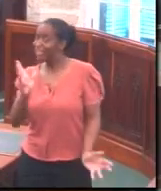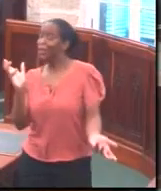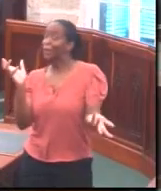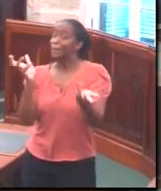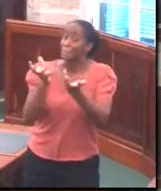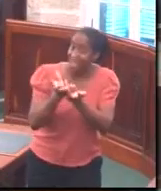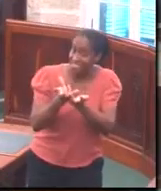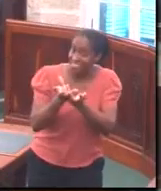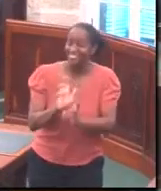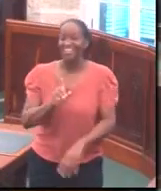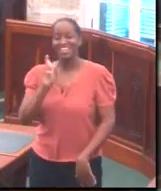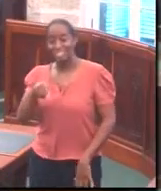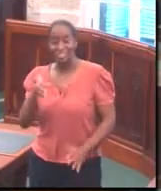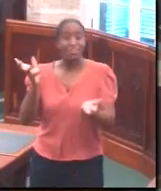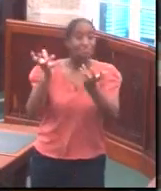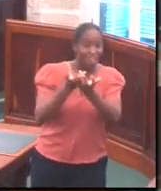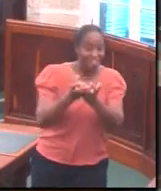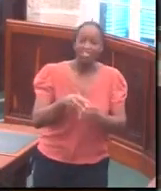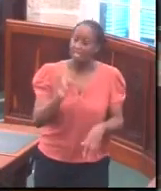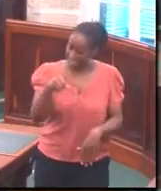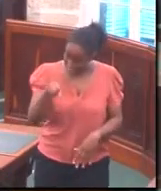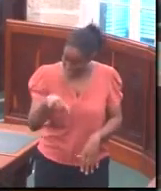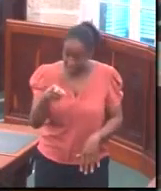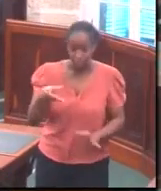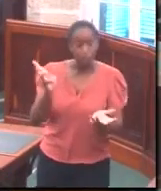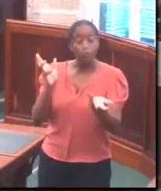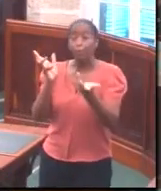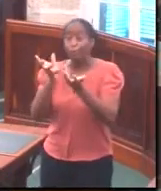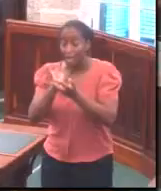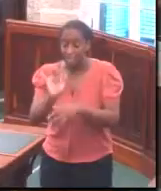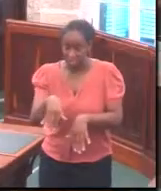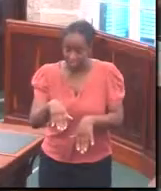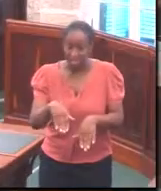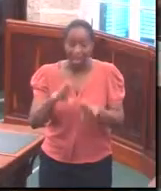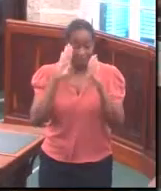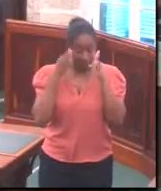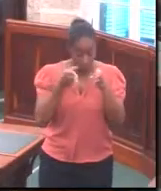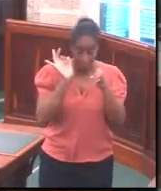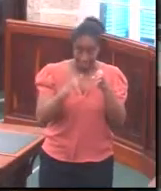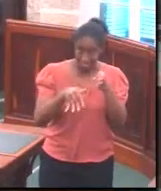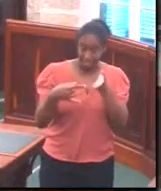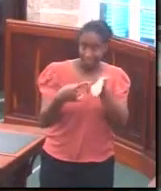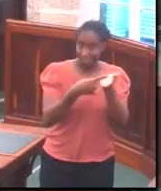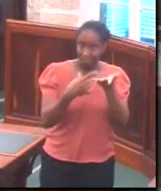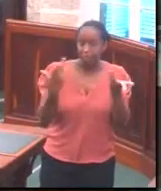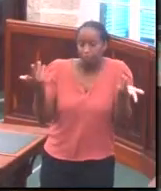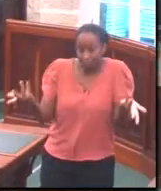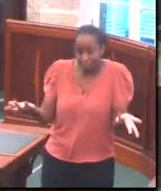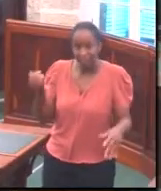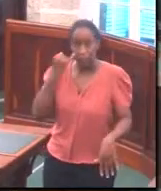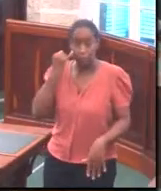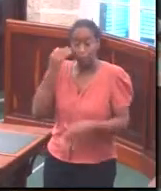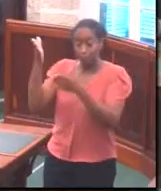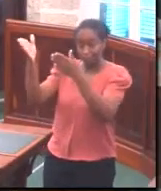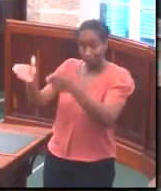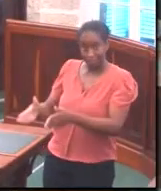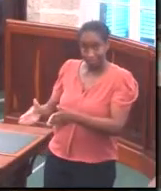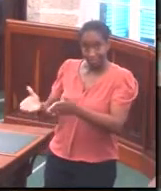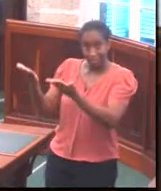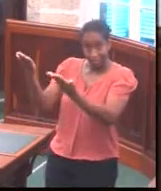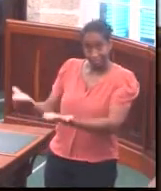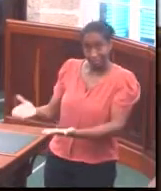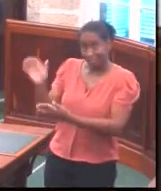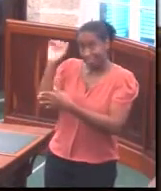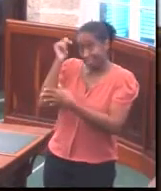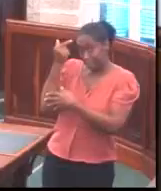It saying. shall be relevant. And confine yourself to. So that if the learned Attorney General tells you today that a number of